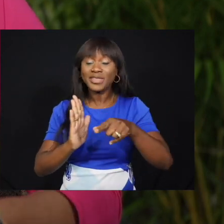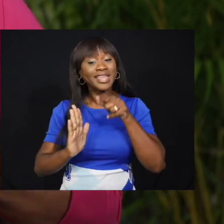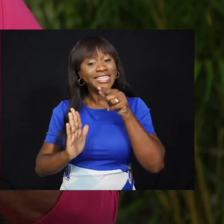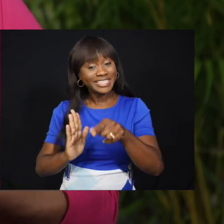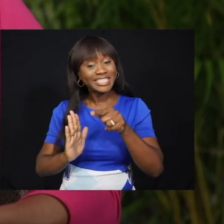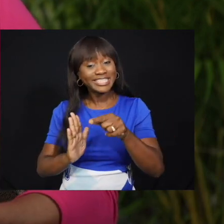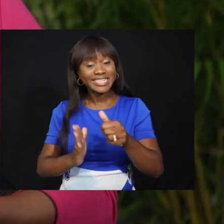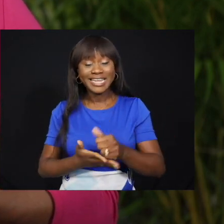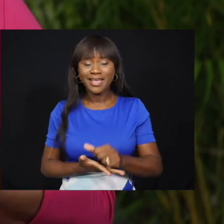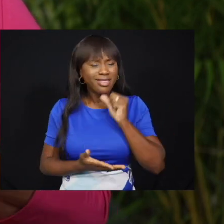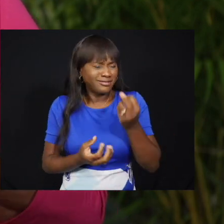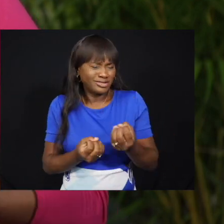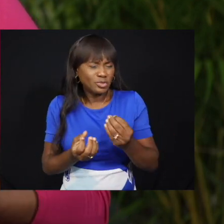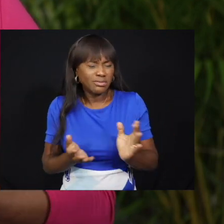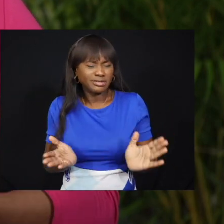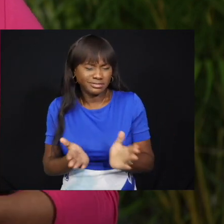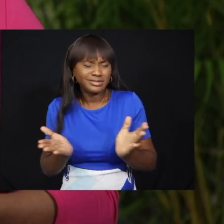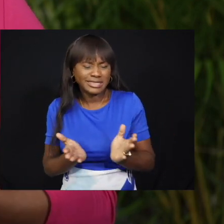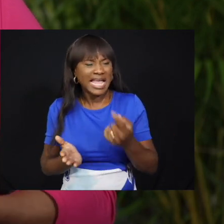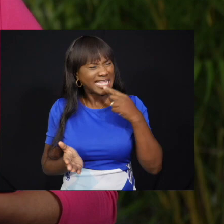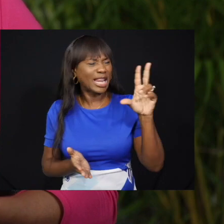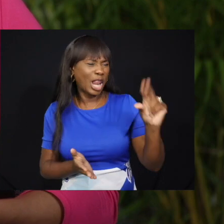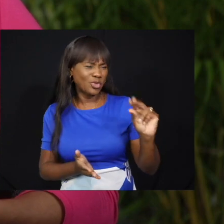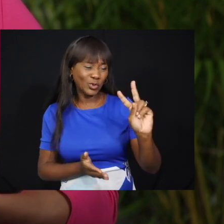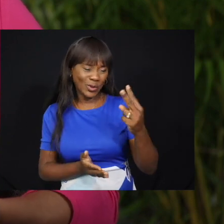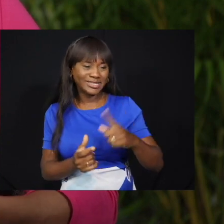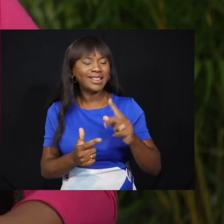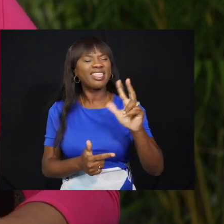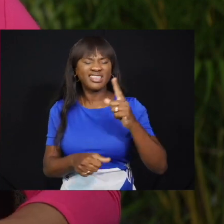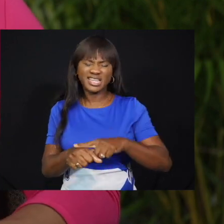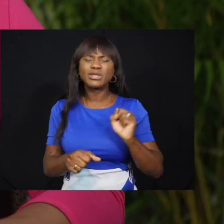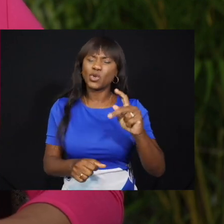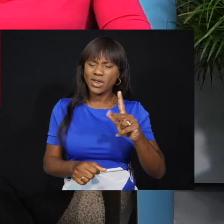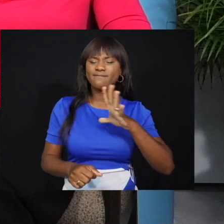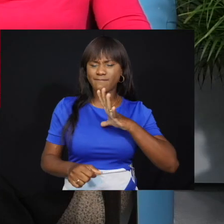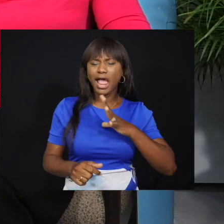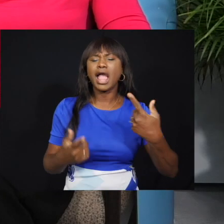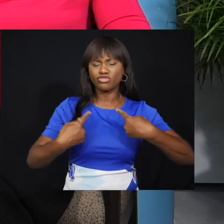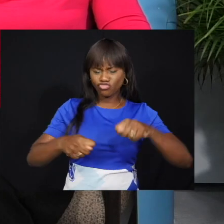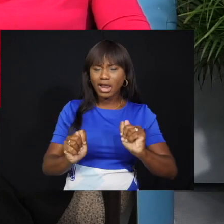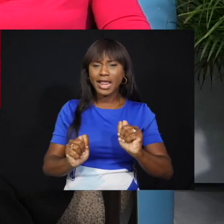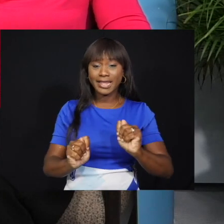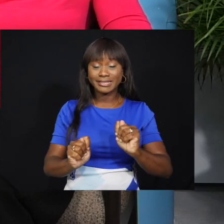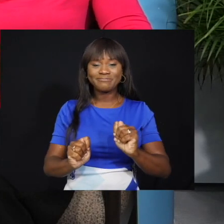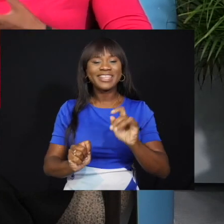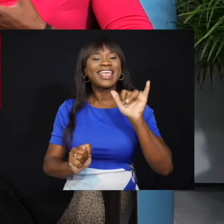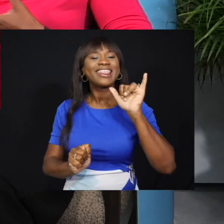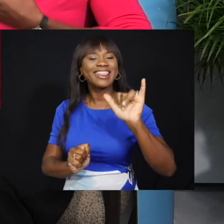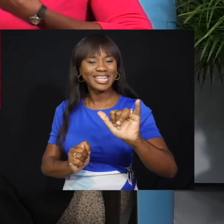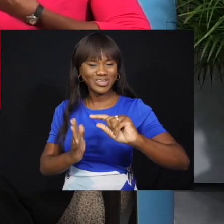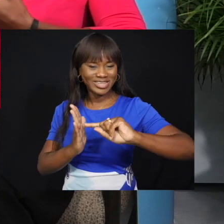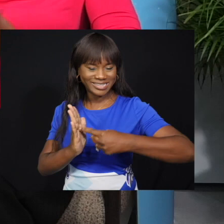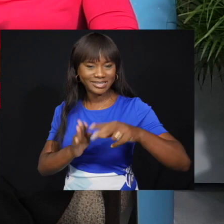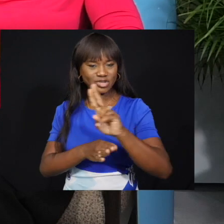And she was the one, not too much coercion. I denied her twice, but then the third time I said, let me try this. You see? And